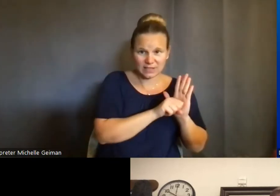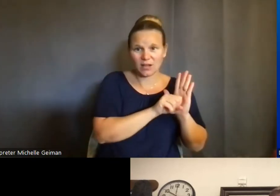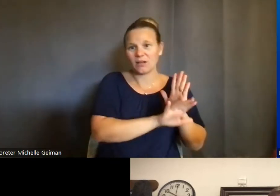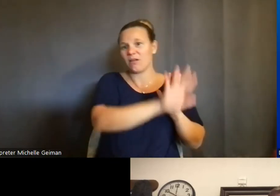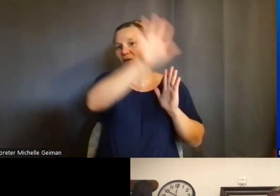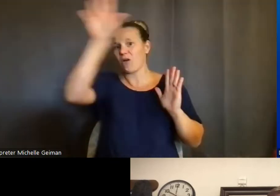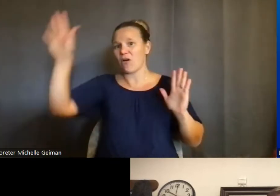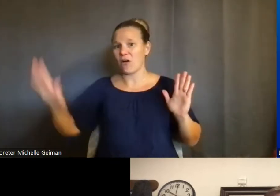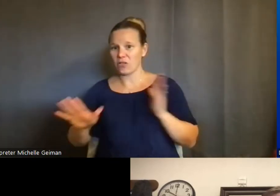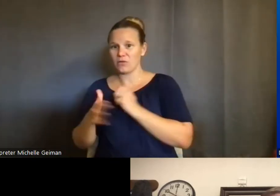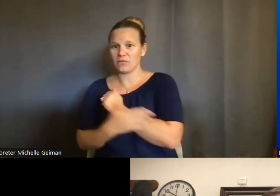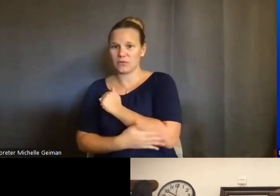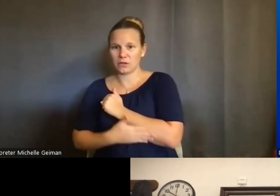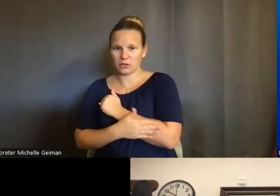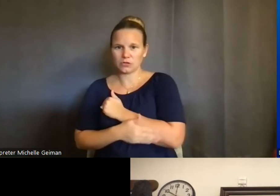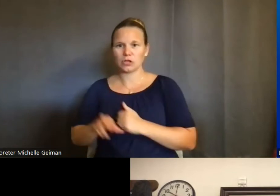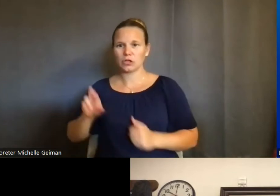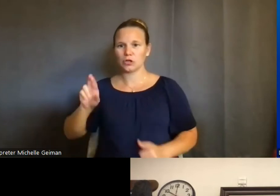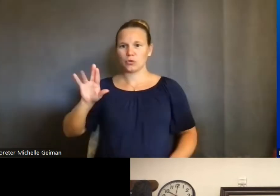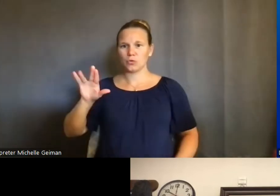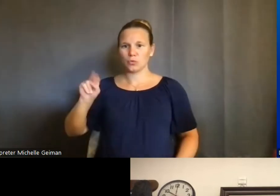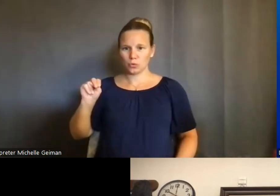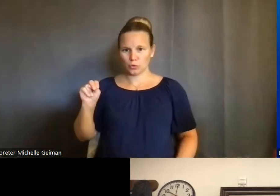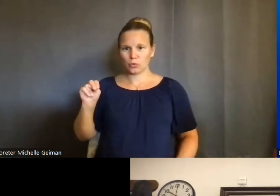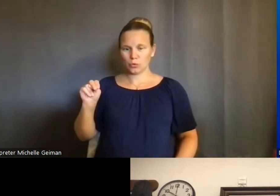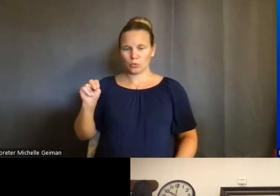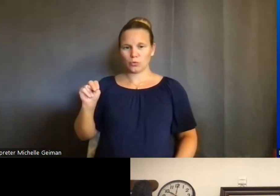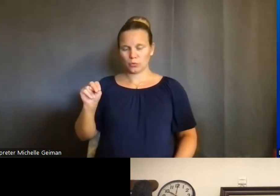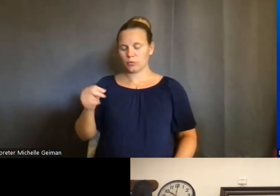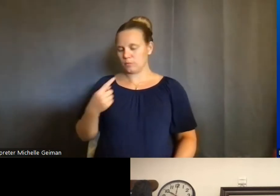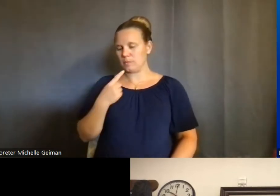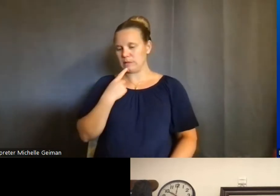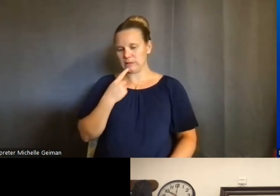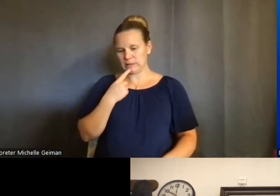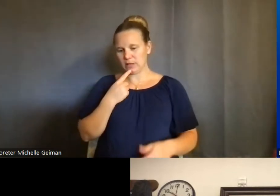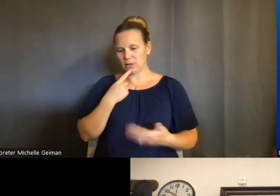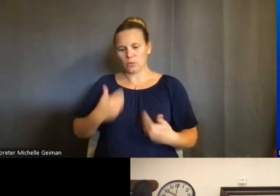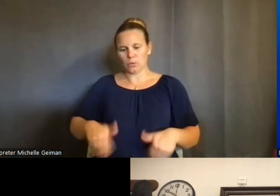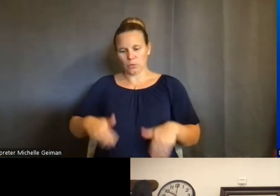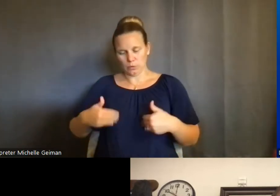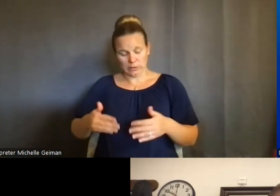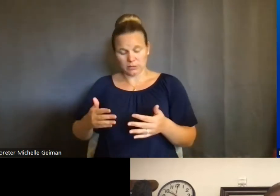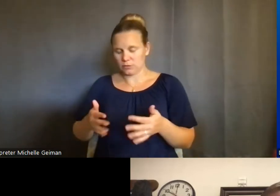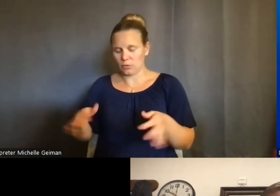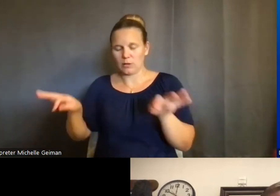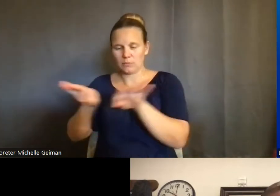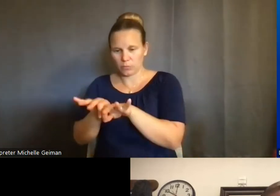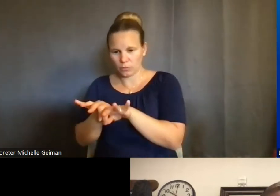the importance of certification. When I'm peeling through resumes, those are the first things I look for. Are you certified?